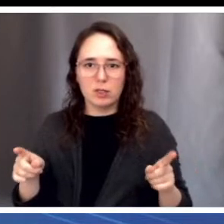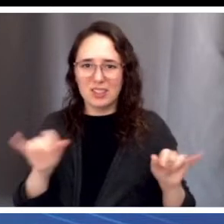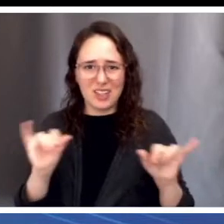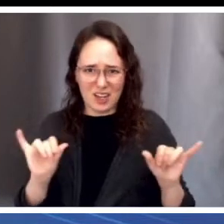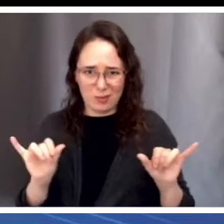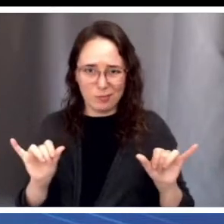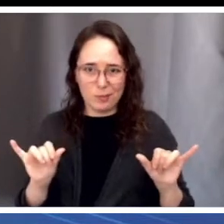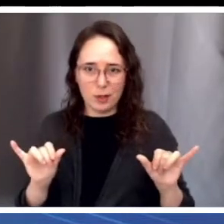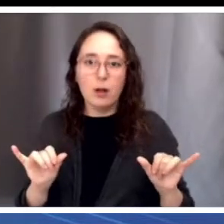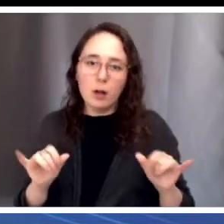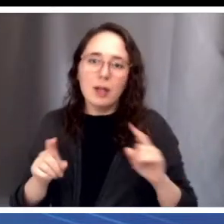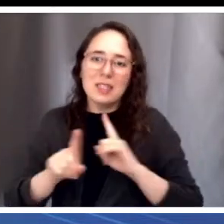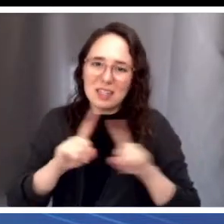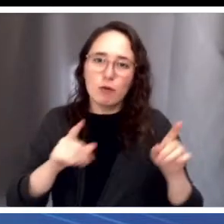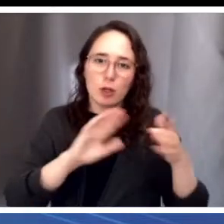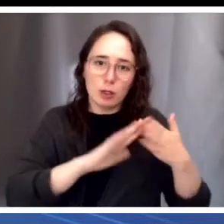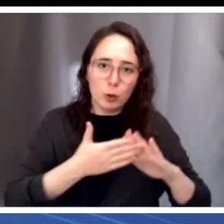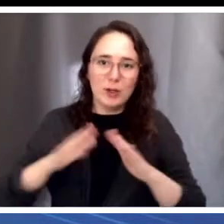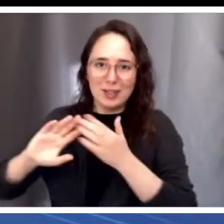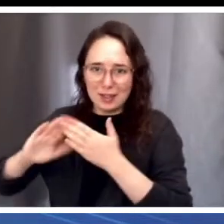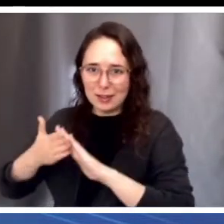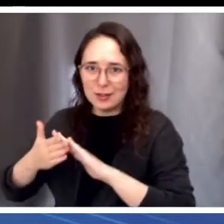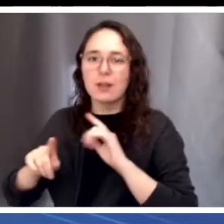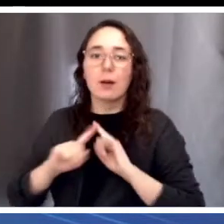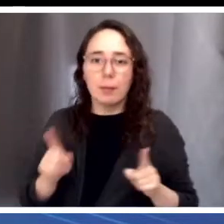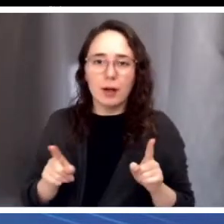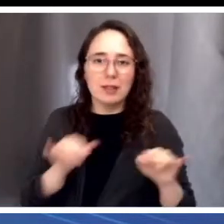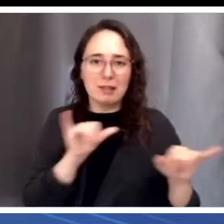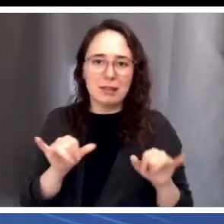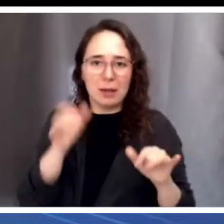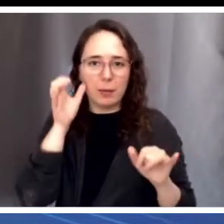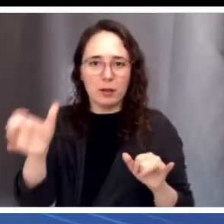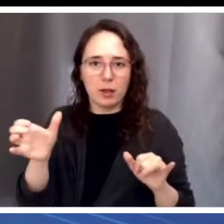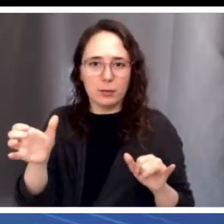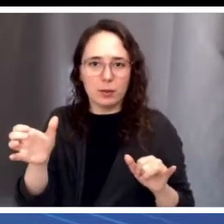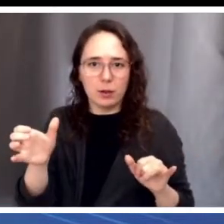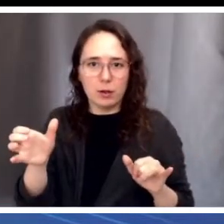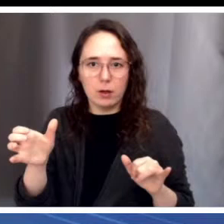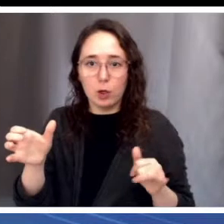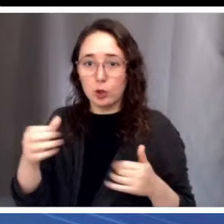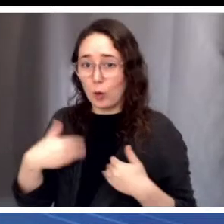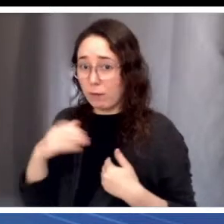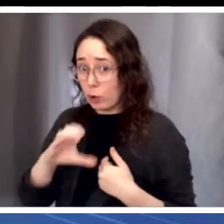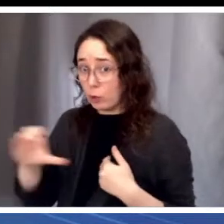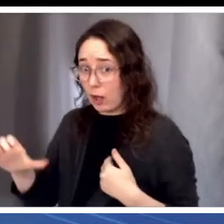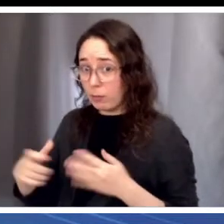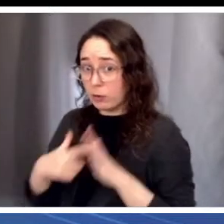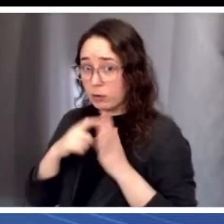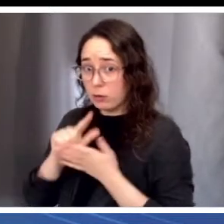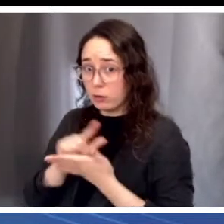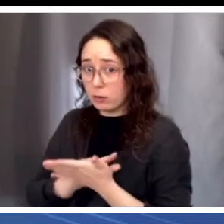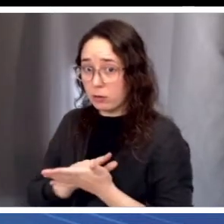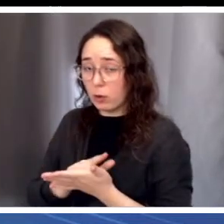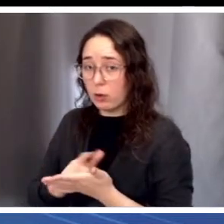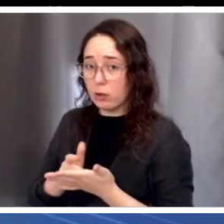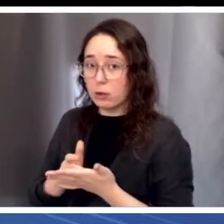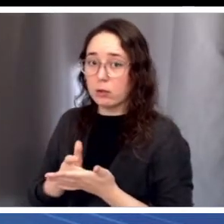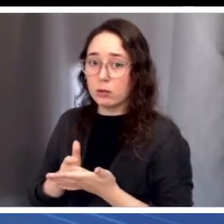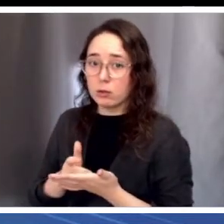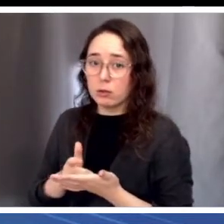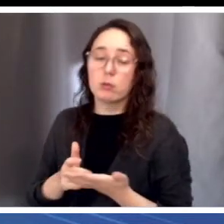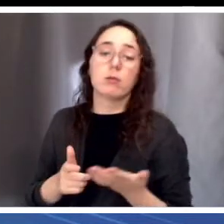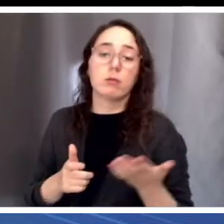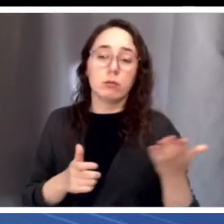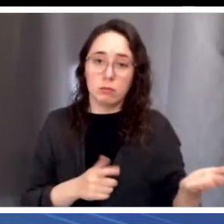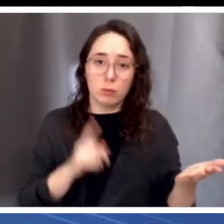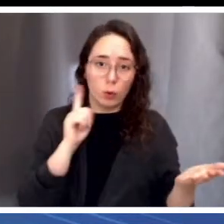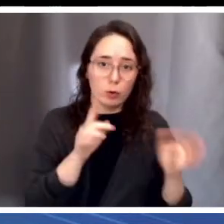of having the joy of another art form and experiencing and indulging in an art form, whether it's, it could be anything, it could be dance, it could be, you know, film,